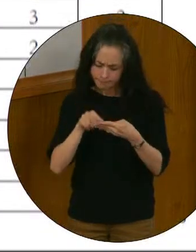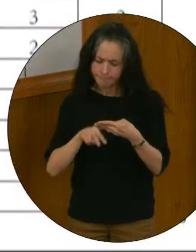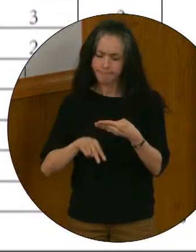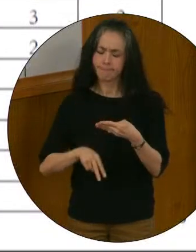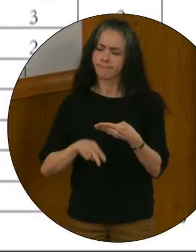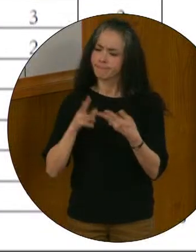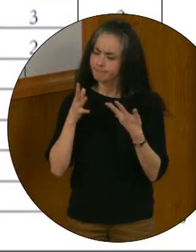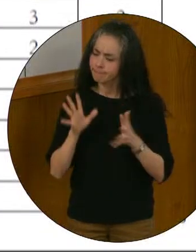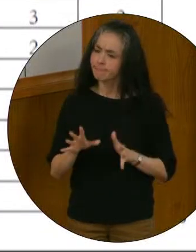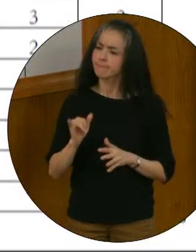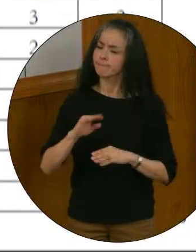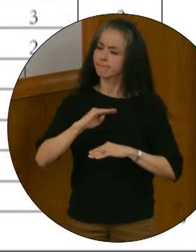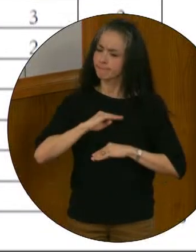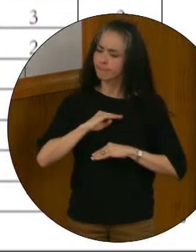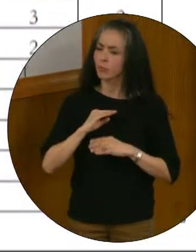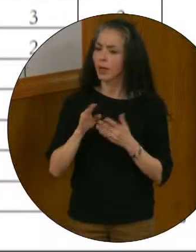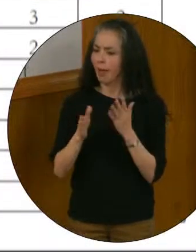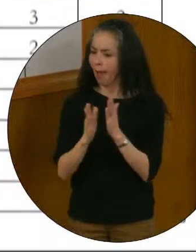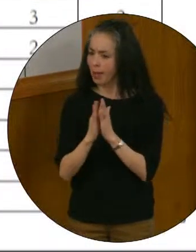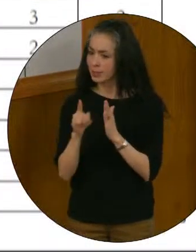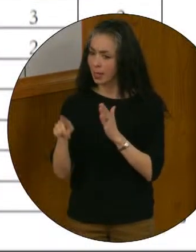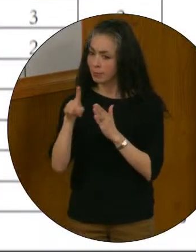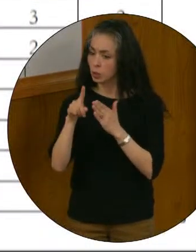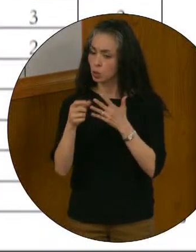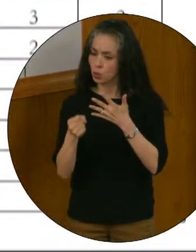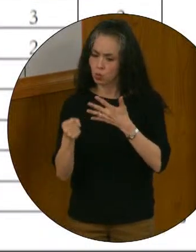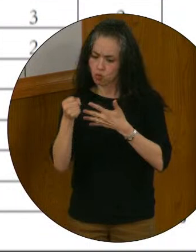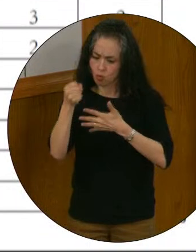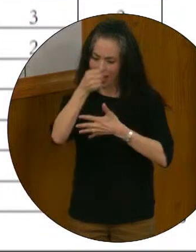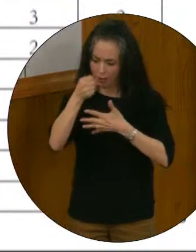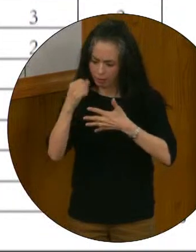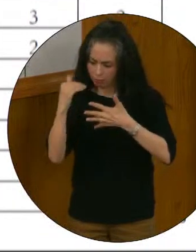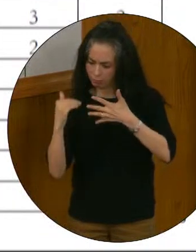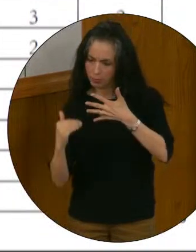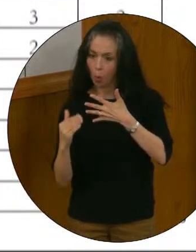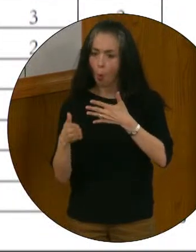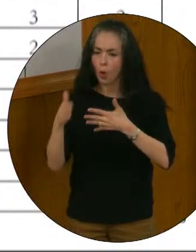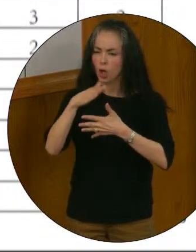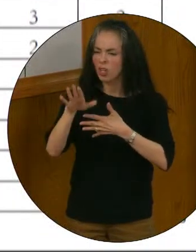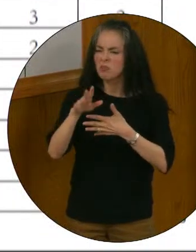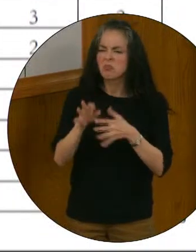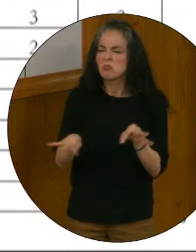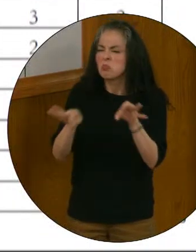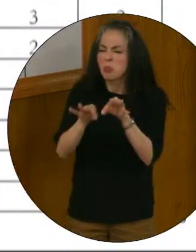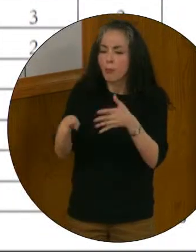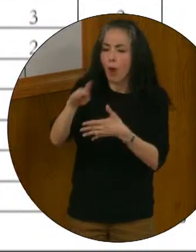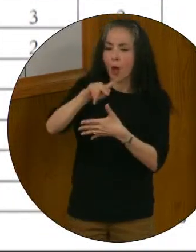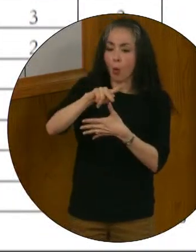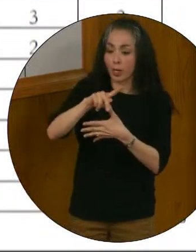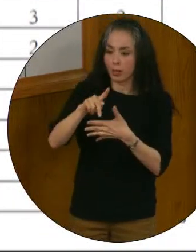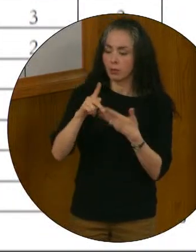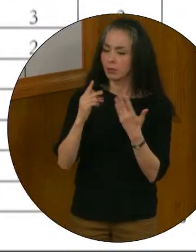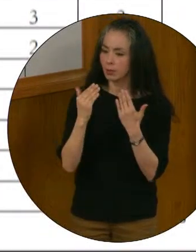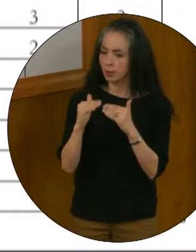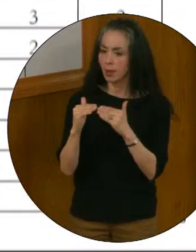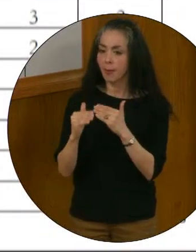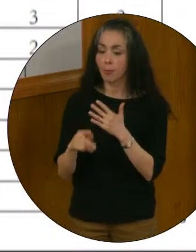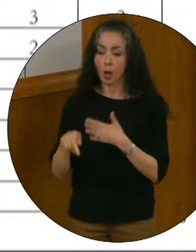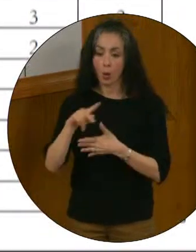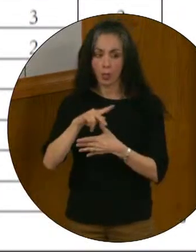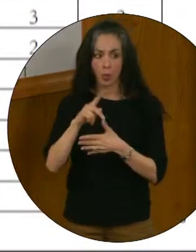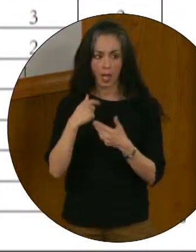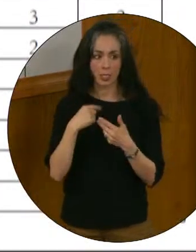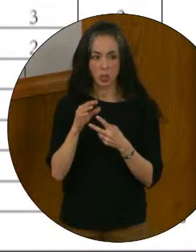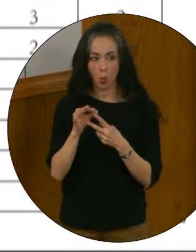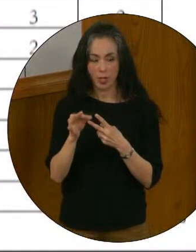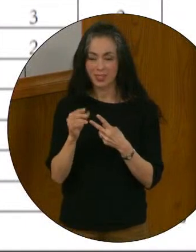and they were asked to rank order the priorities. We limited priorities to those things that we have some choice over. We